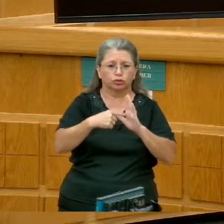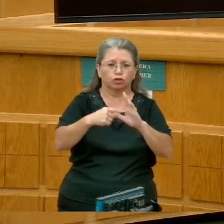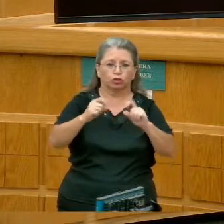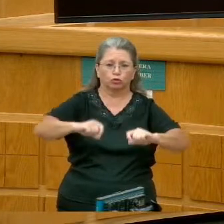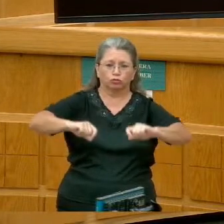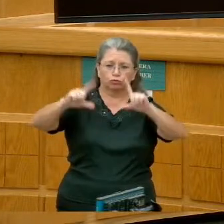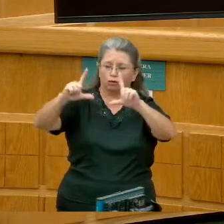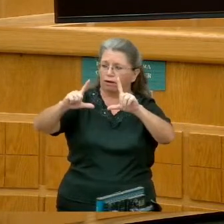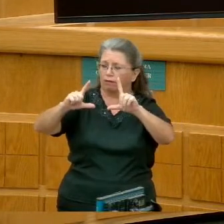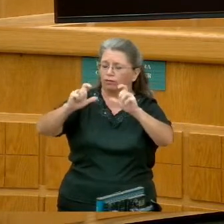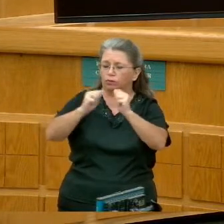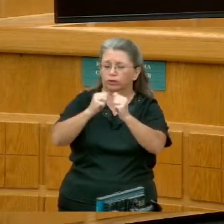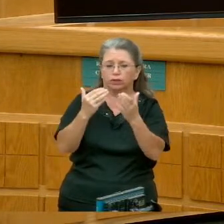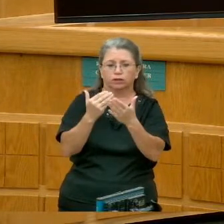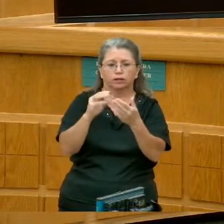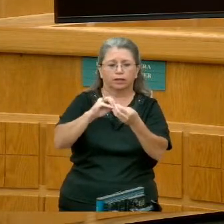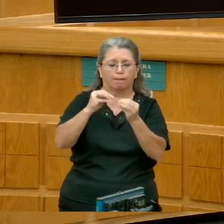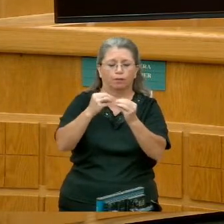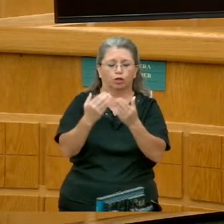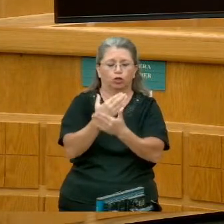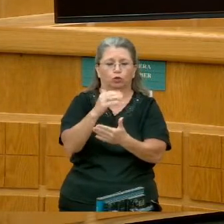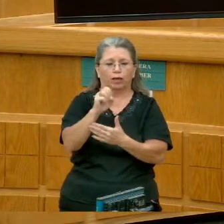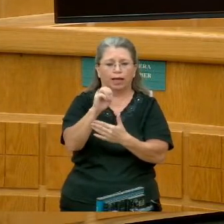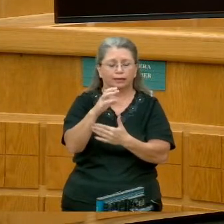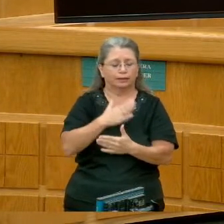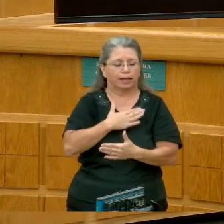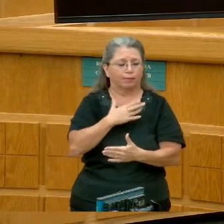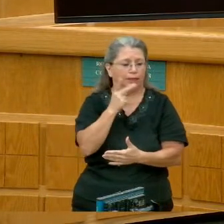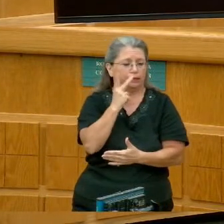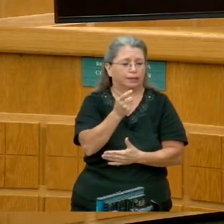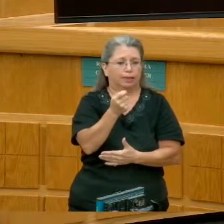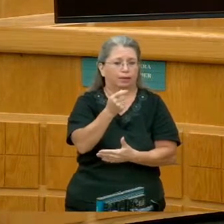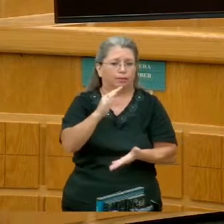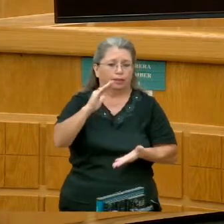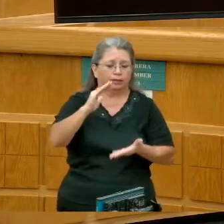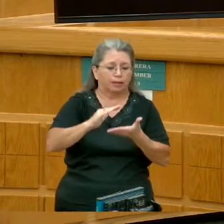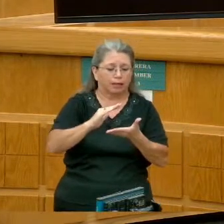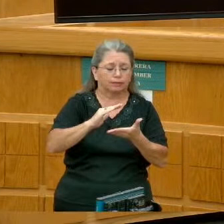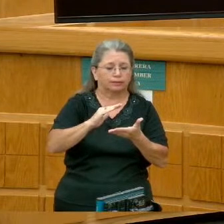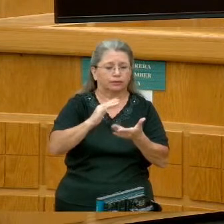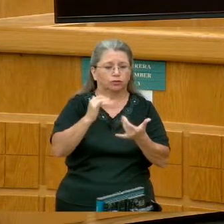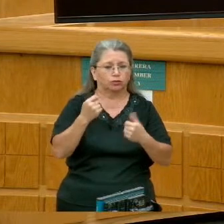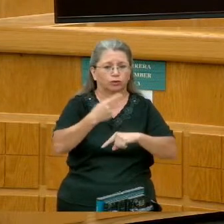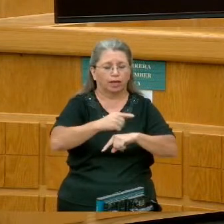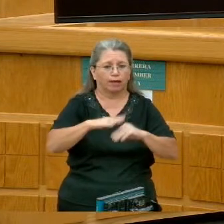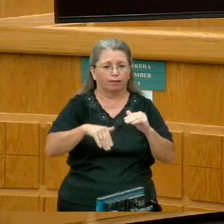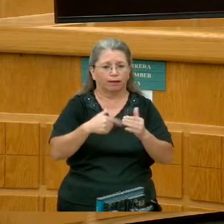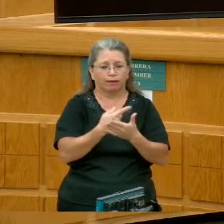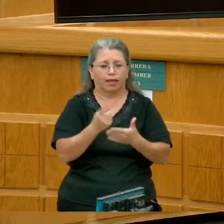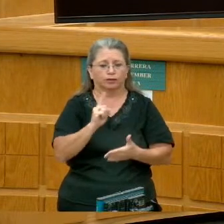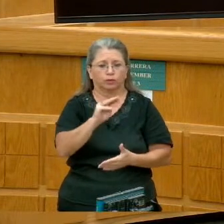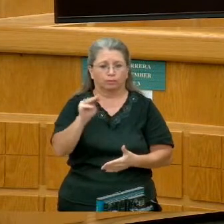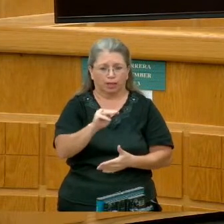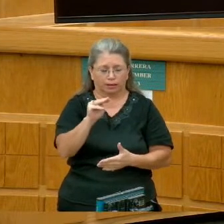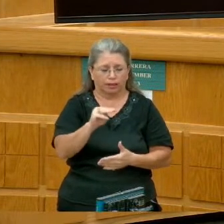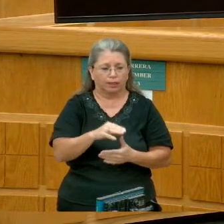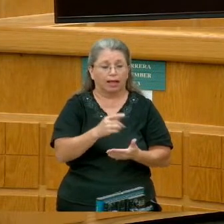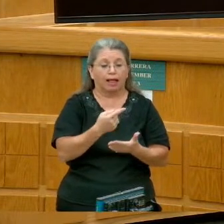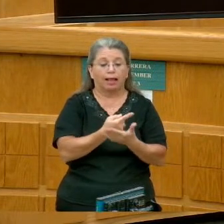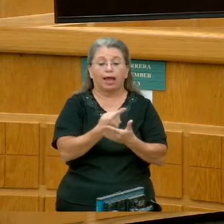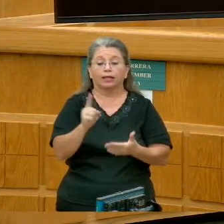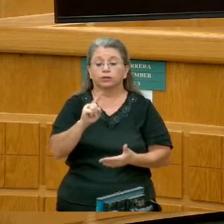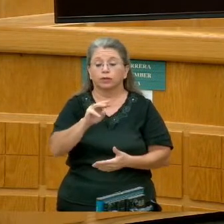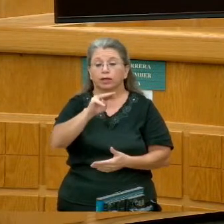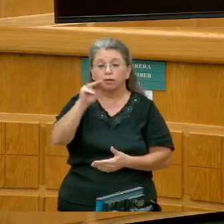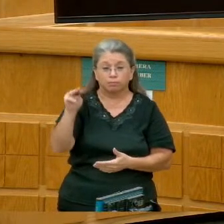cases. And we're glad to see that we have a smaller number today than what we had last week, Monday. So last week,